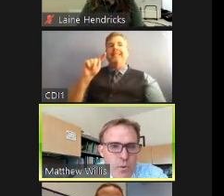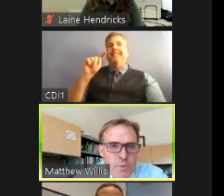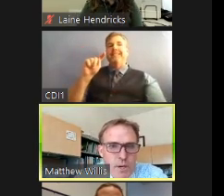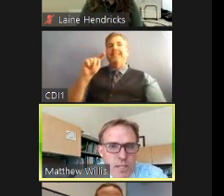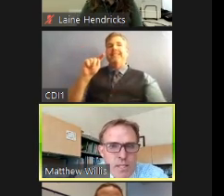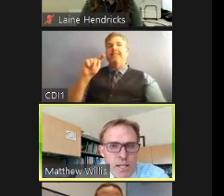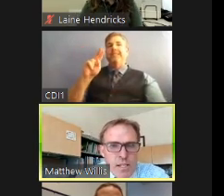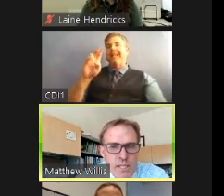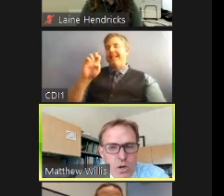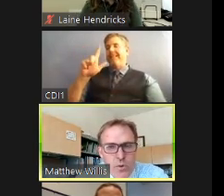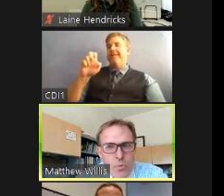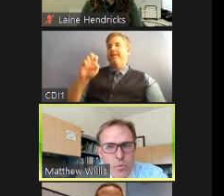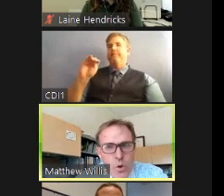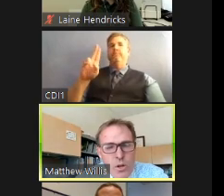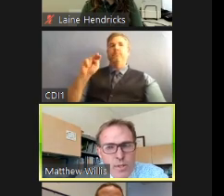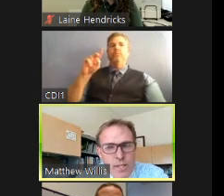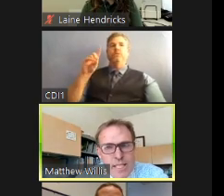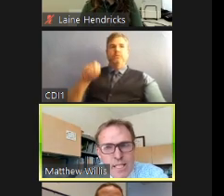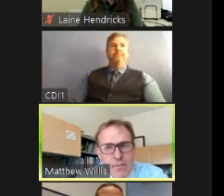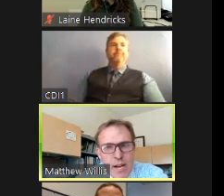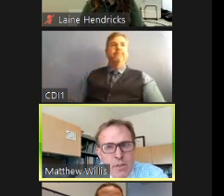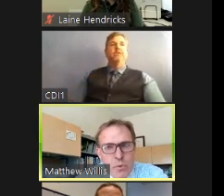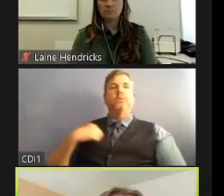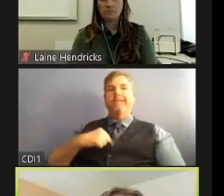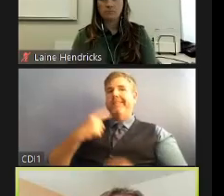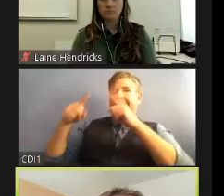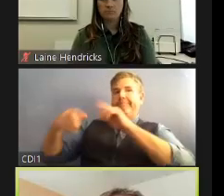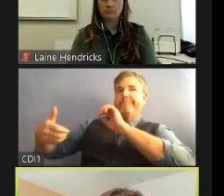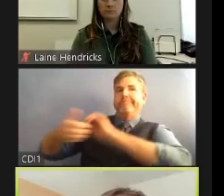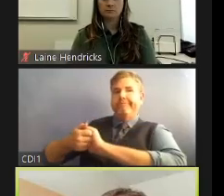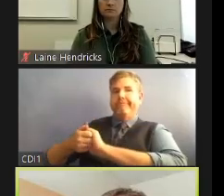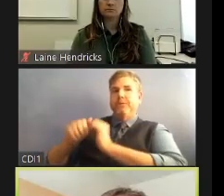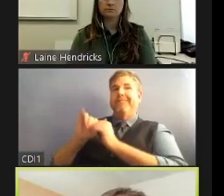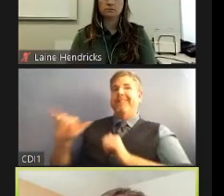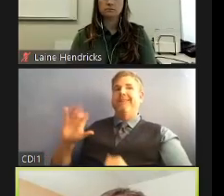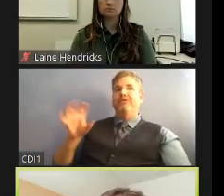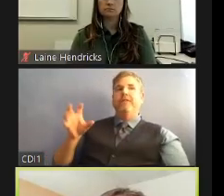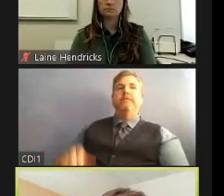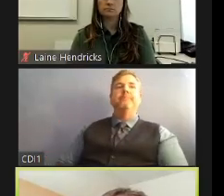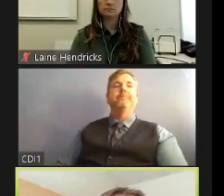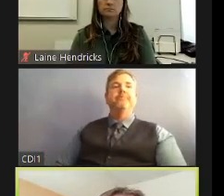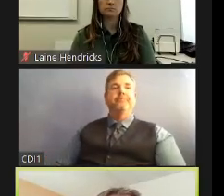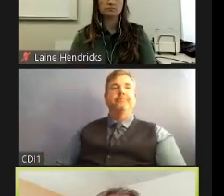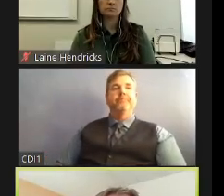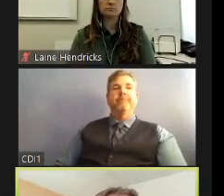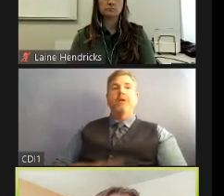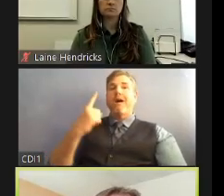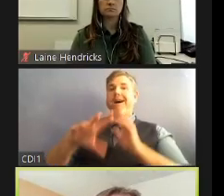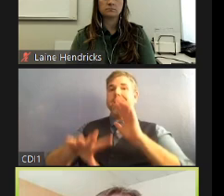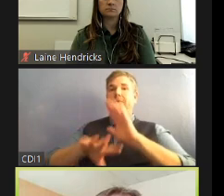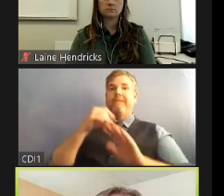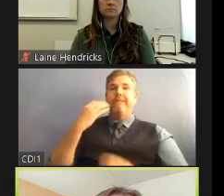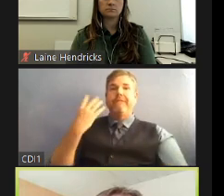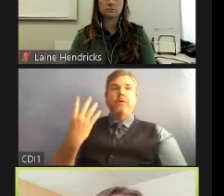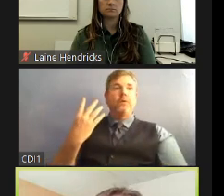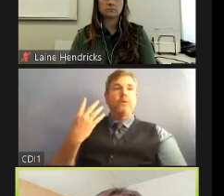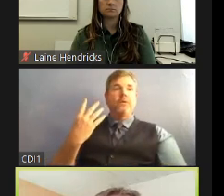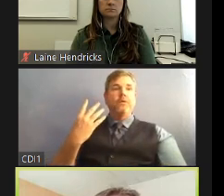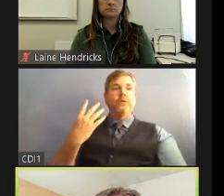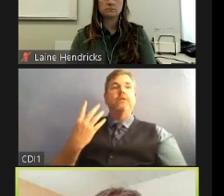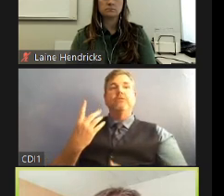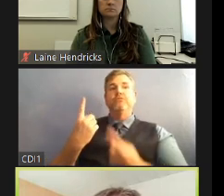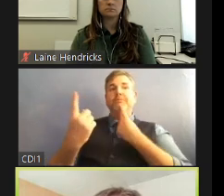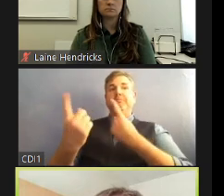1 in 4 respondents got at least one COVID-19 fact wrong. We recognize there's a lot of other sources of information that